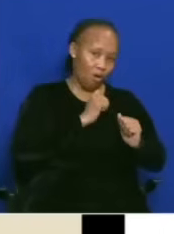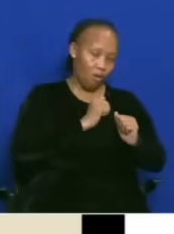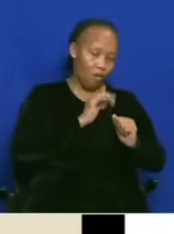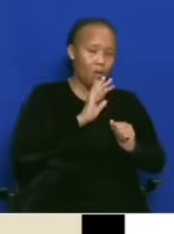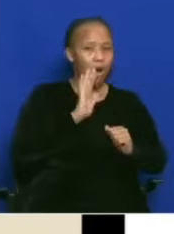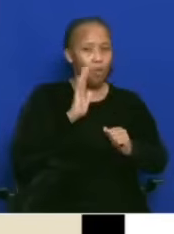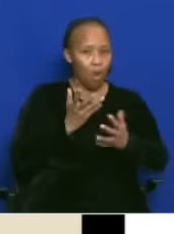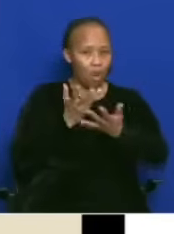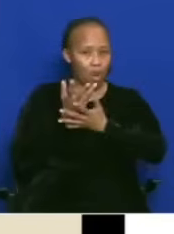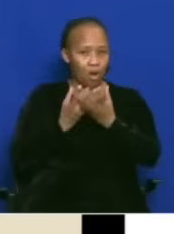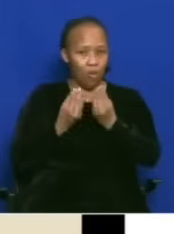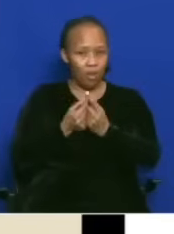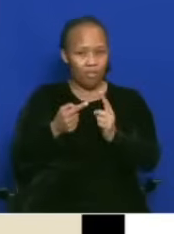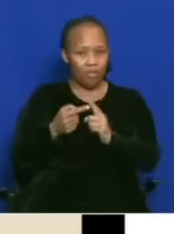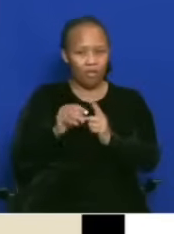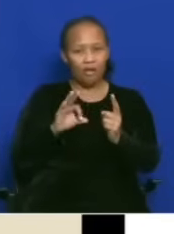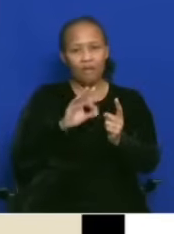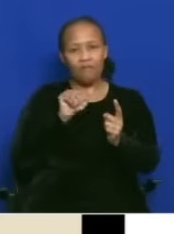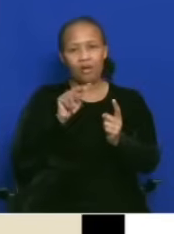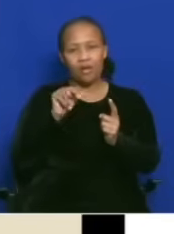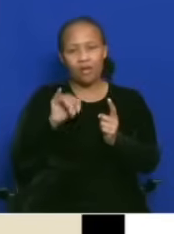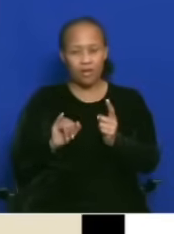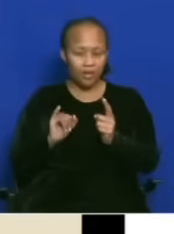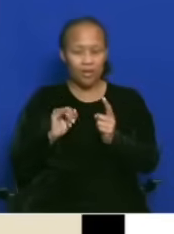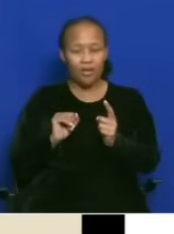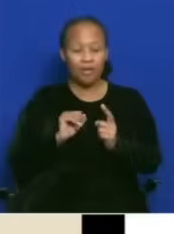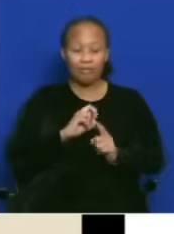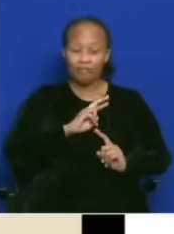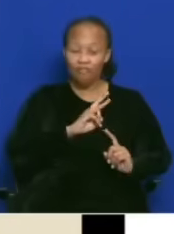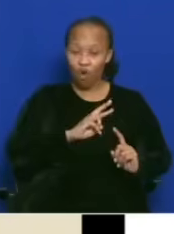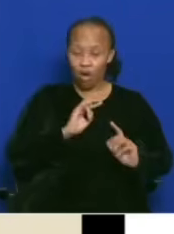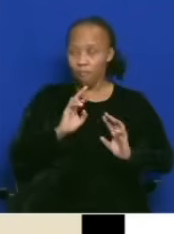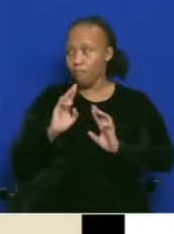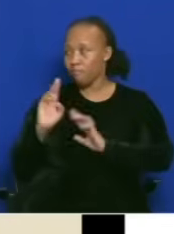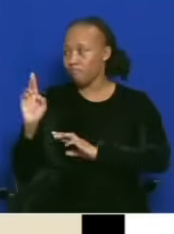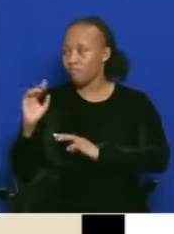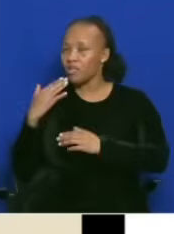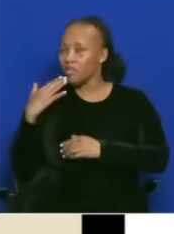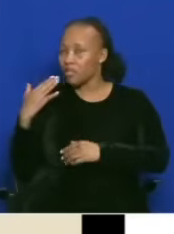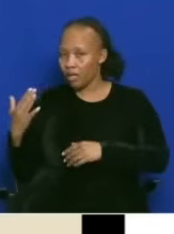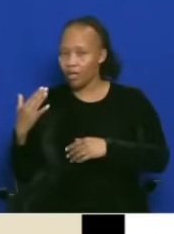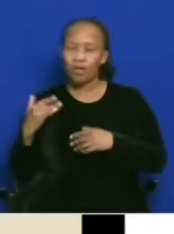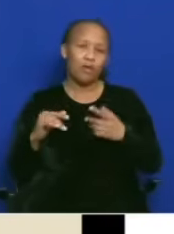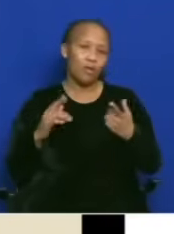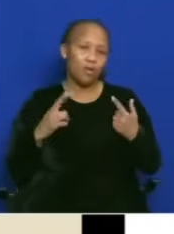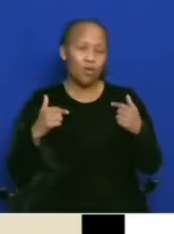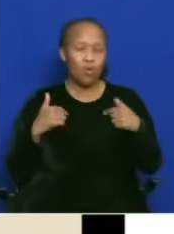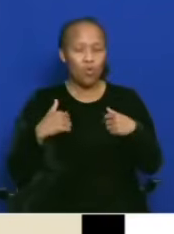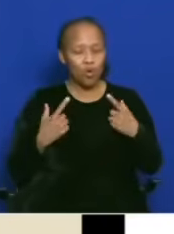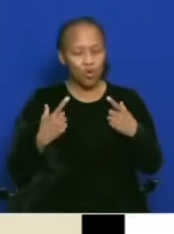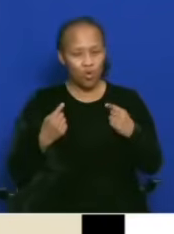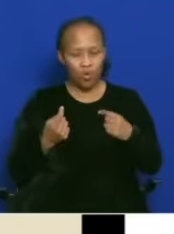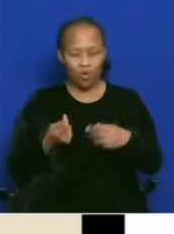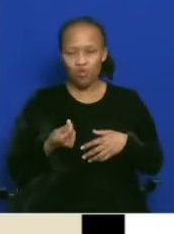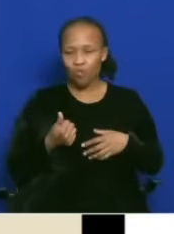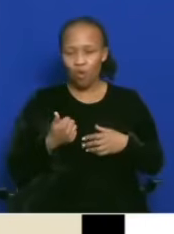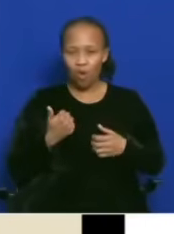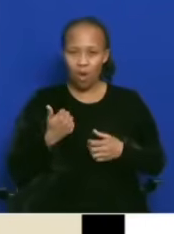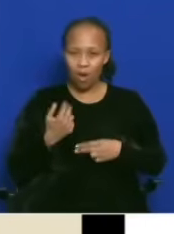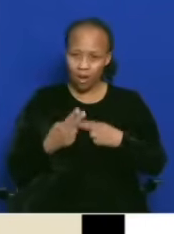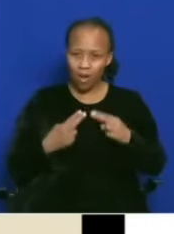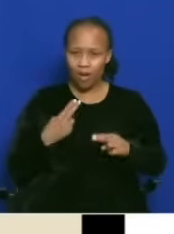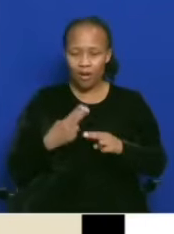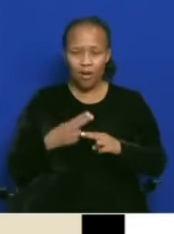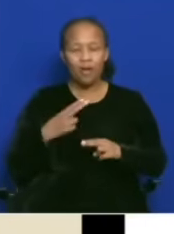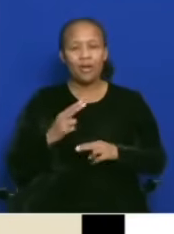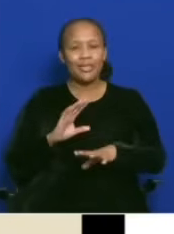And Mr. Valley responds, thank you. We're already doing small, again, sensitization, but he means